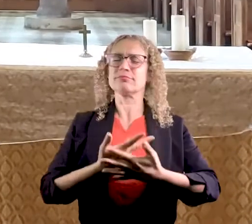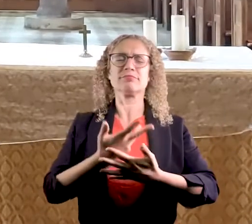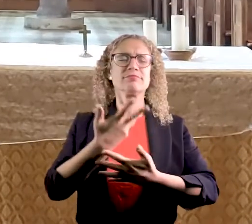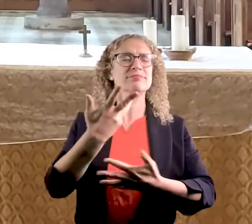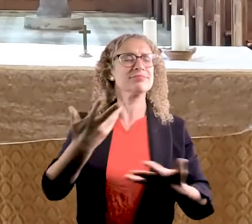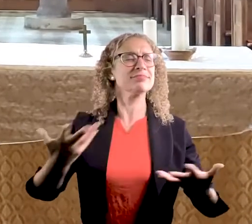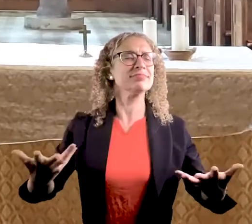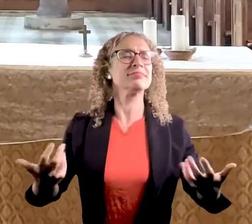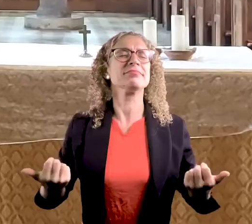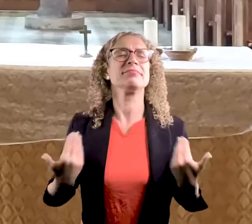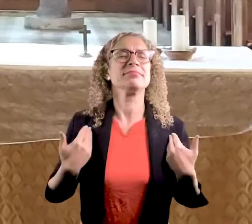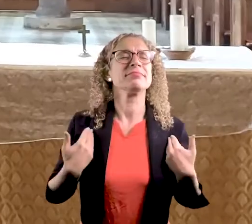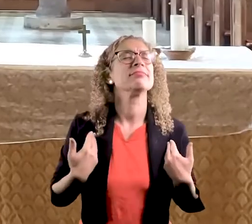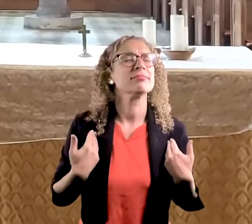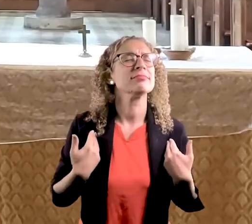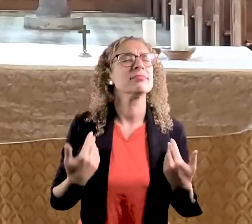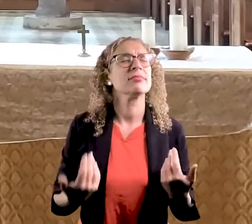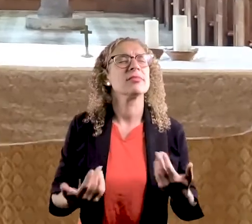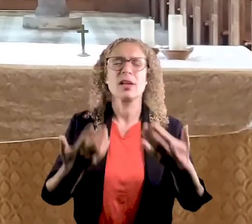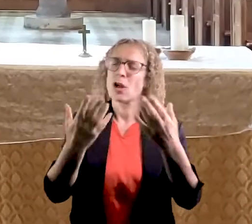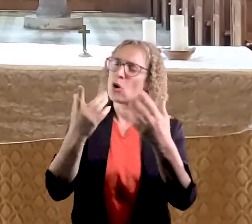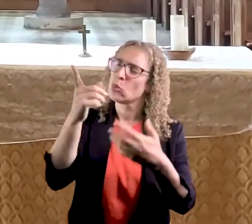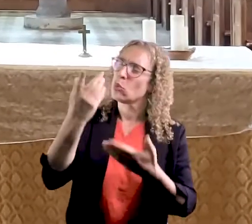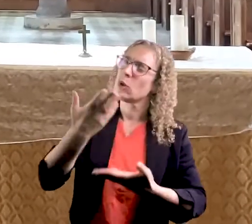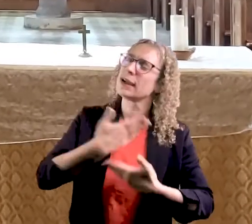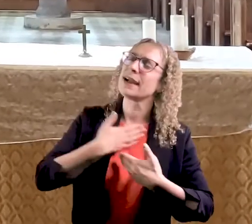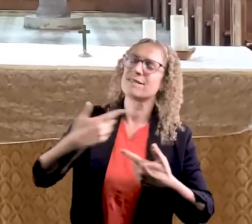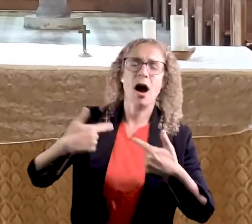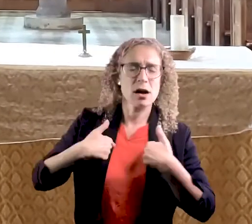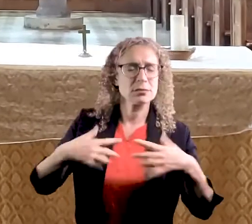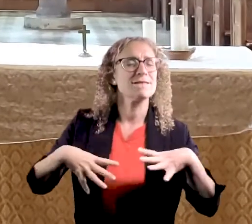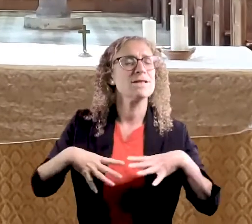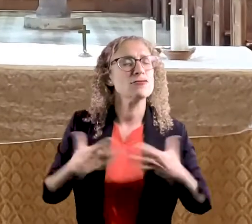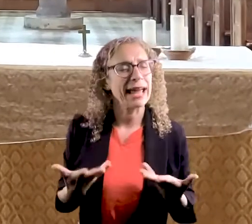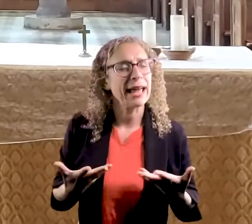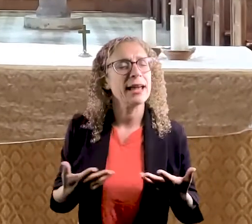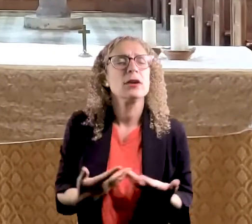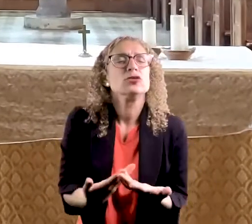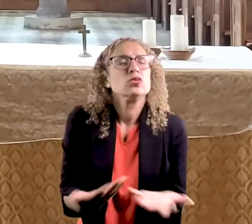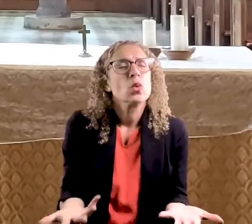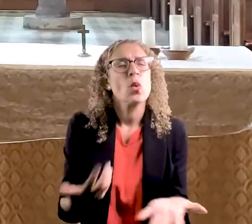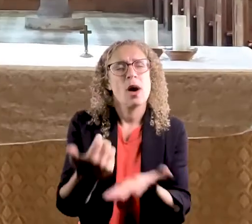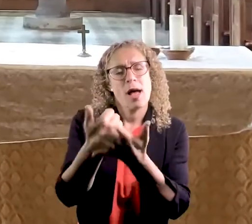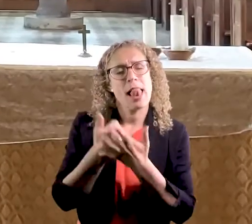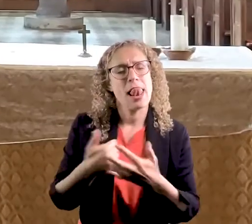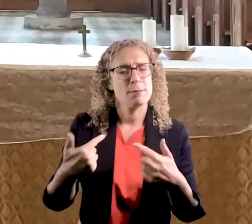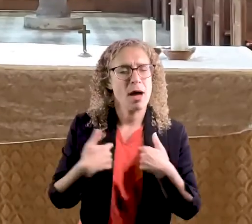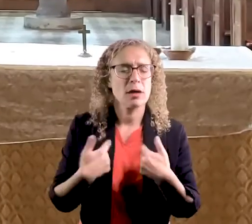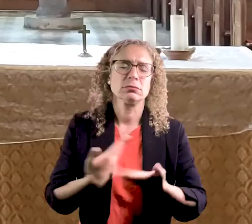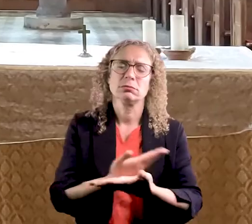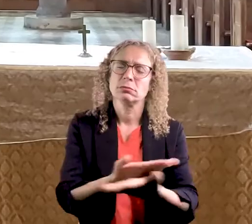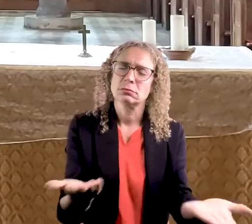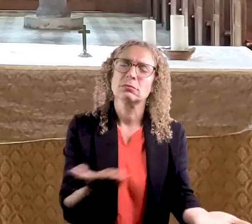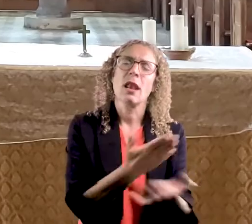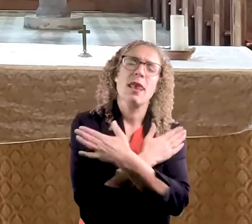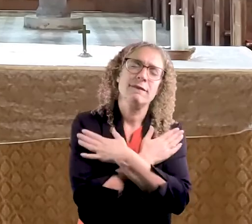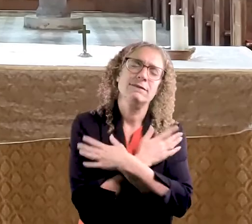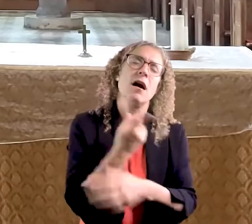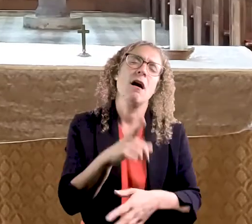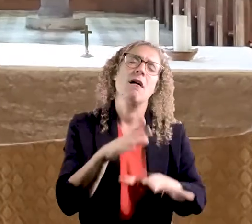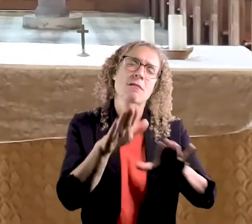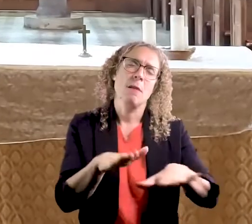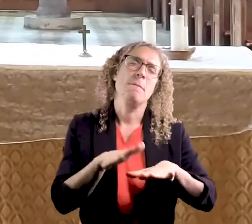us. In our freedom, may we feel your message of love and